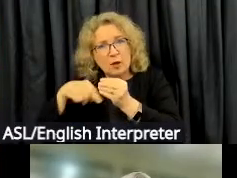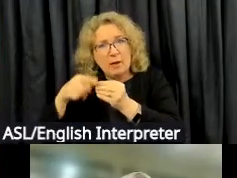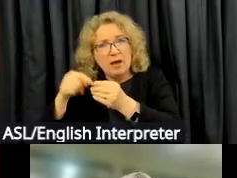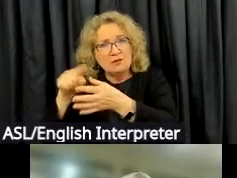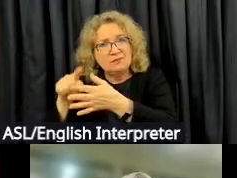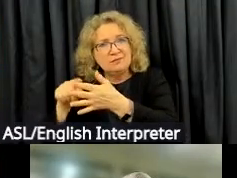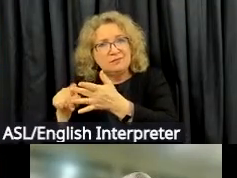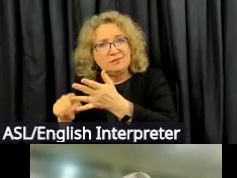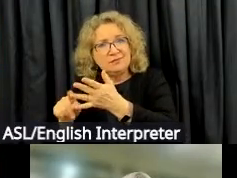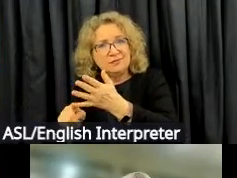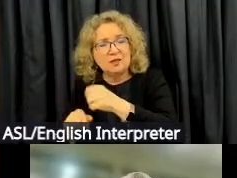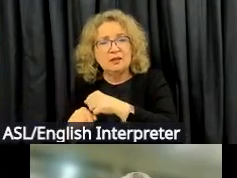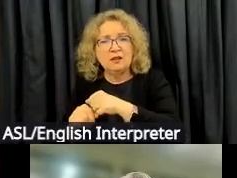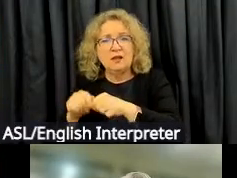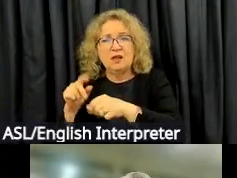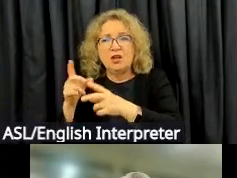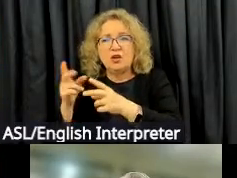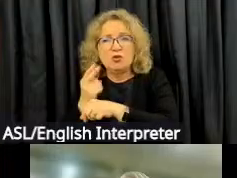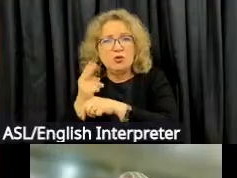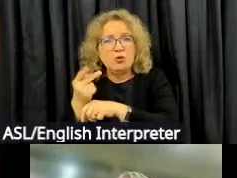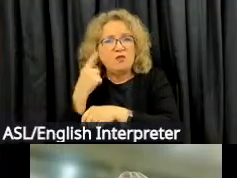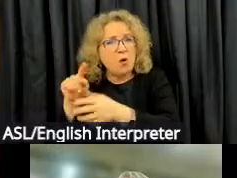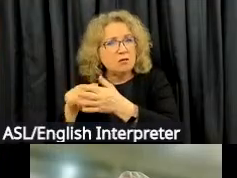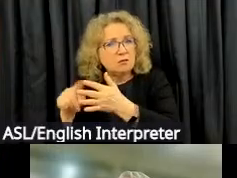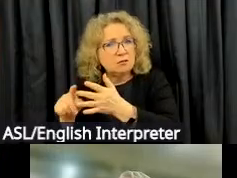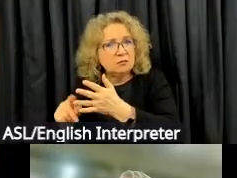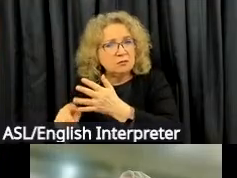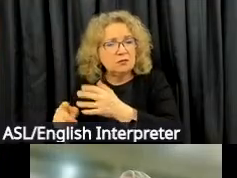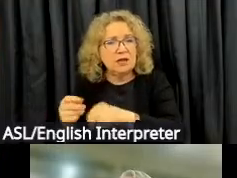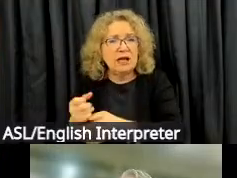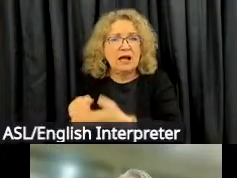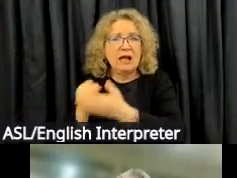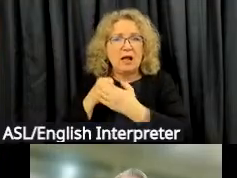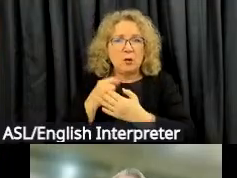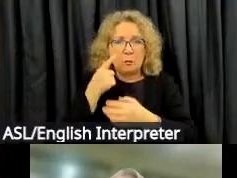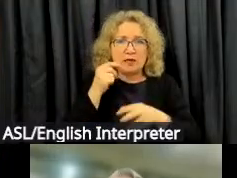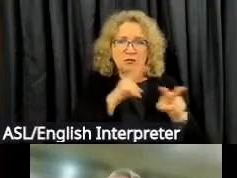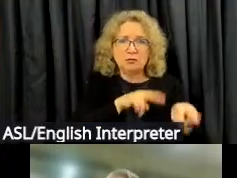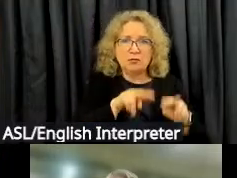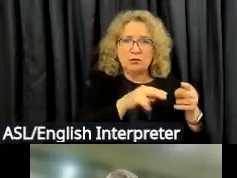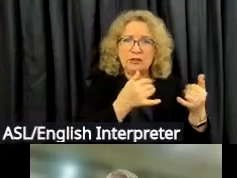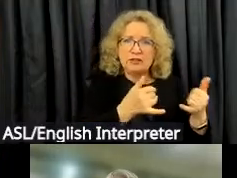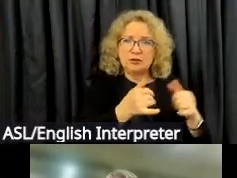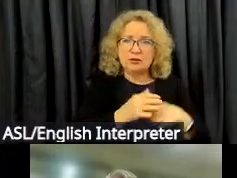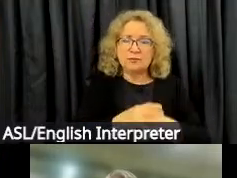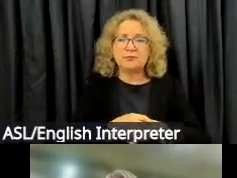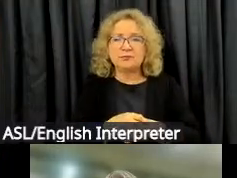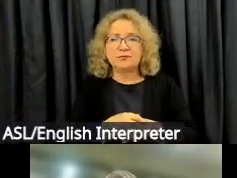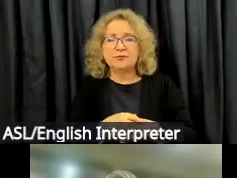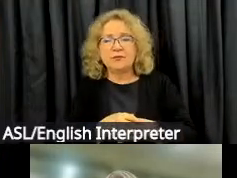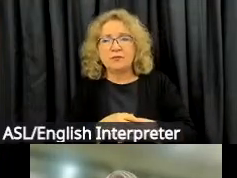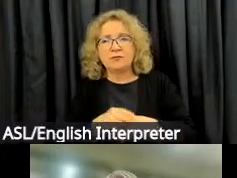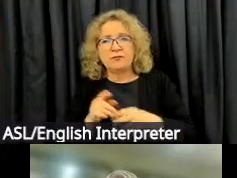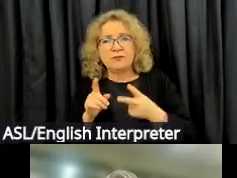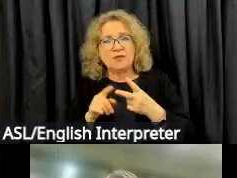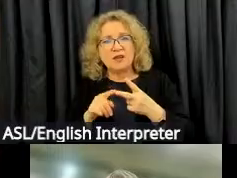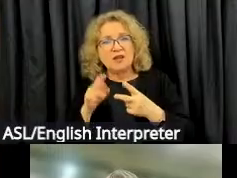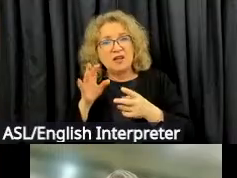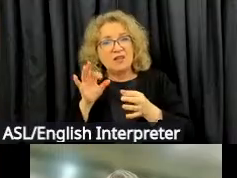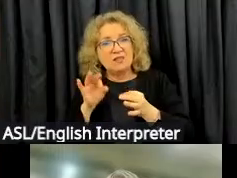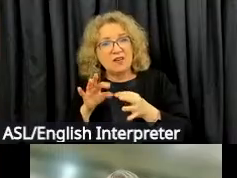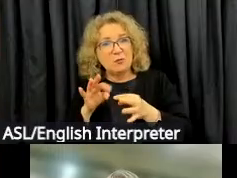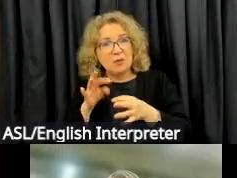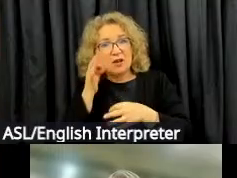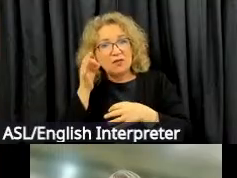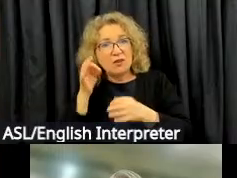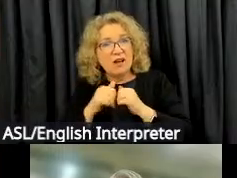of the functionality of it. And as far as getting future feedback, I've had really